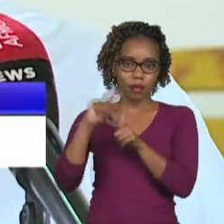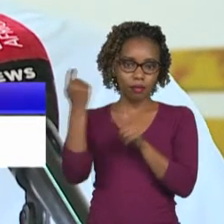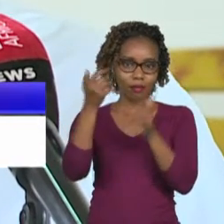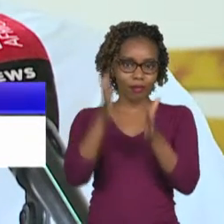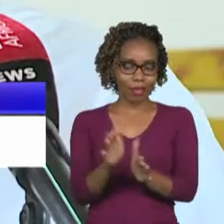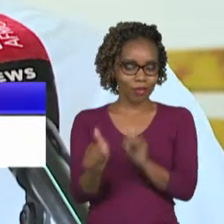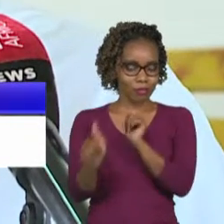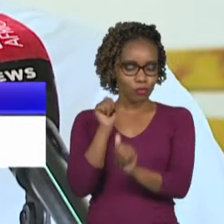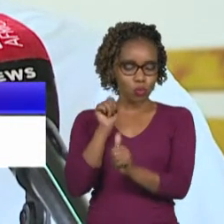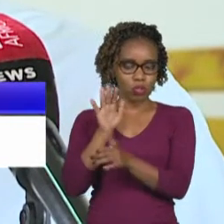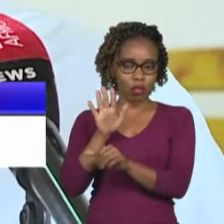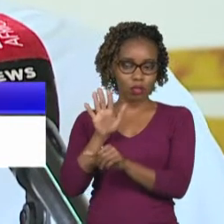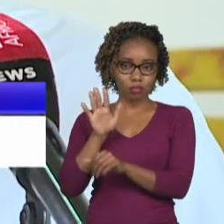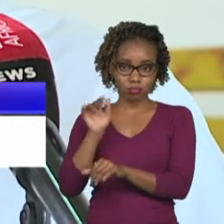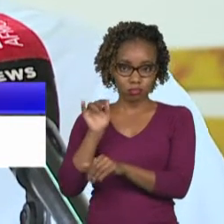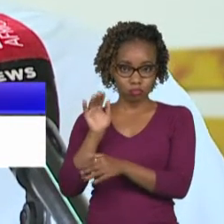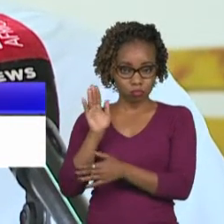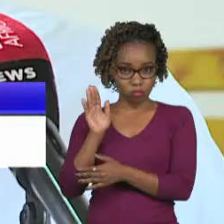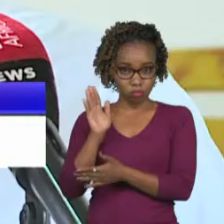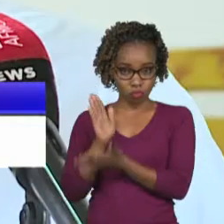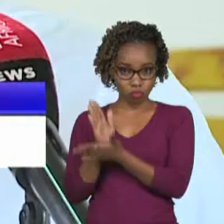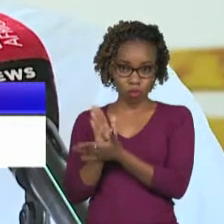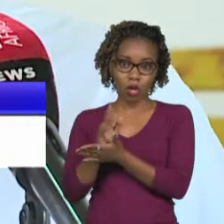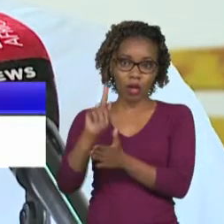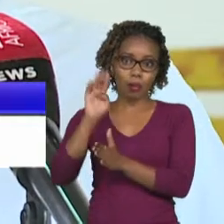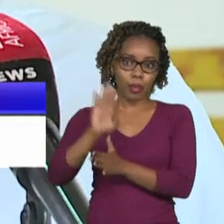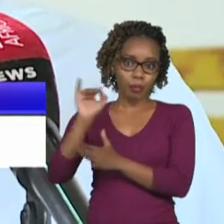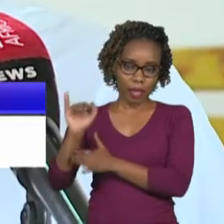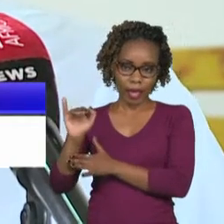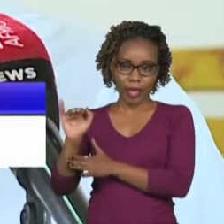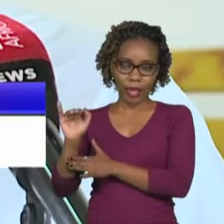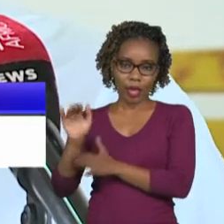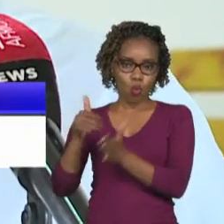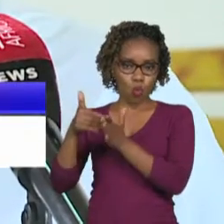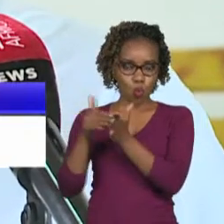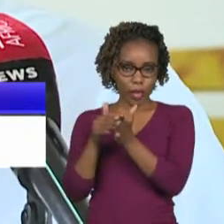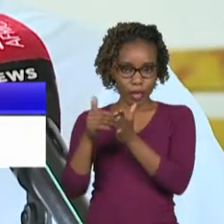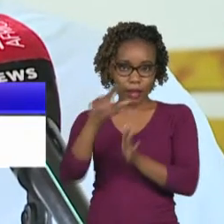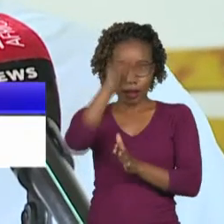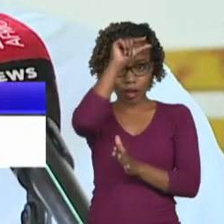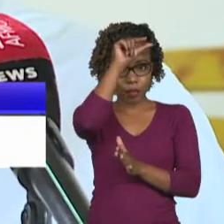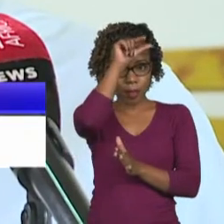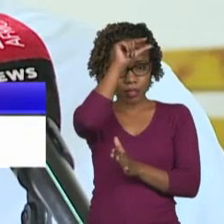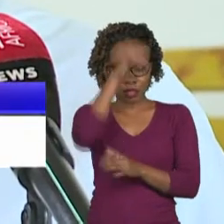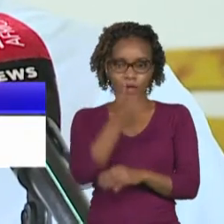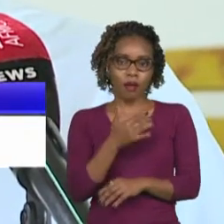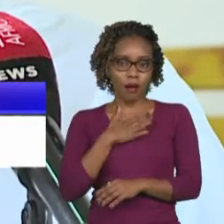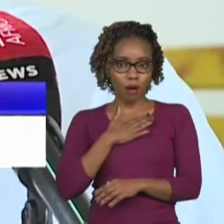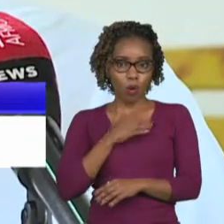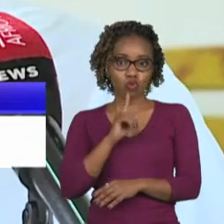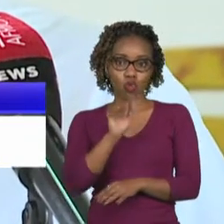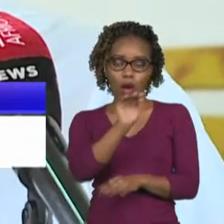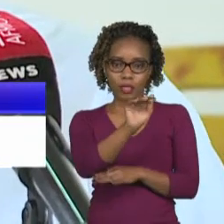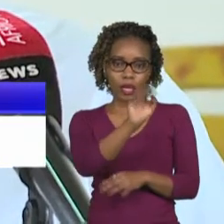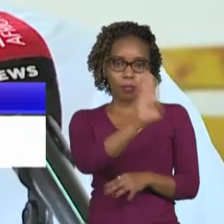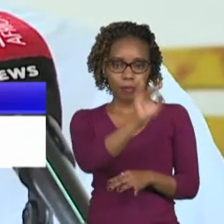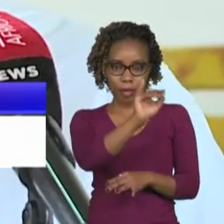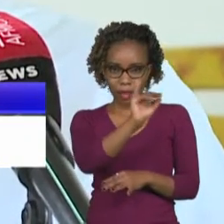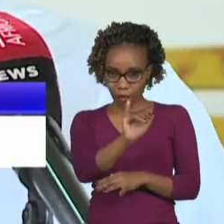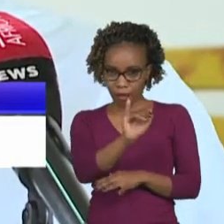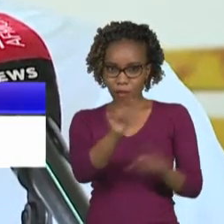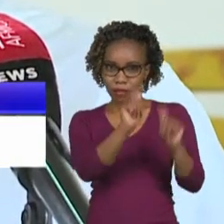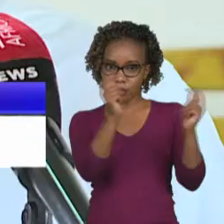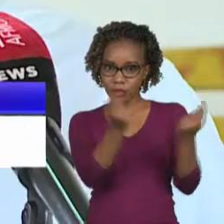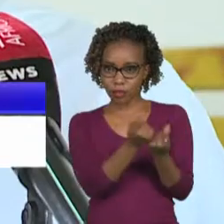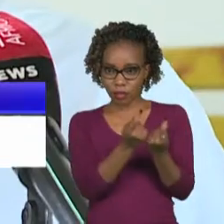rejected. BBI will weaken the checks and balances in government. We are therefore calling on BBI agitates